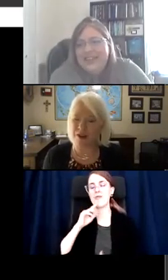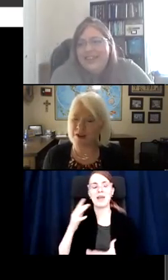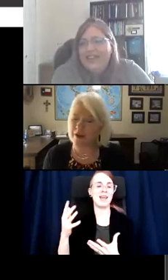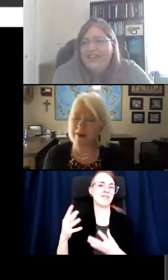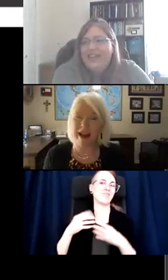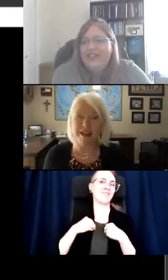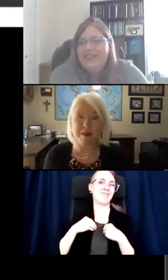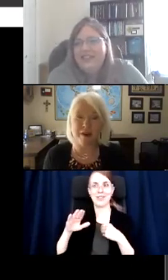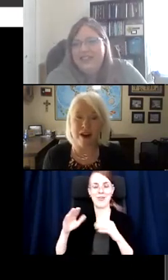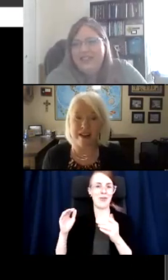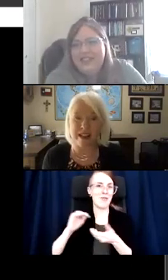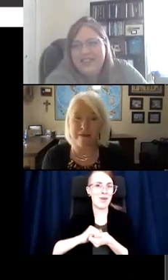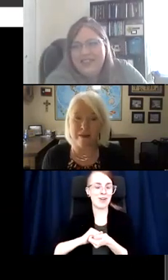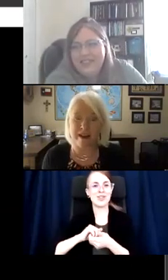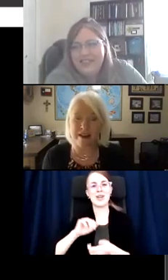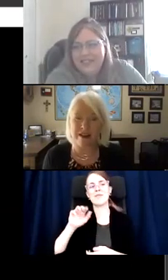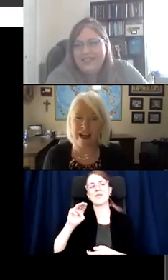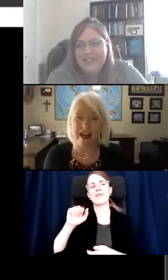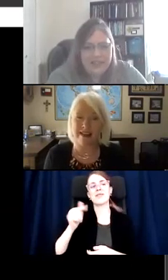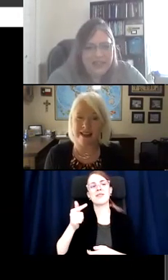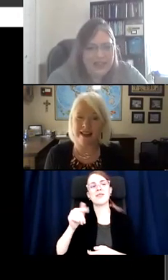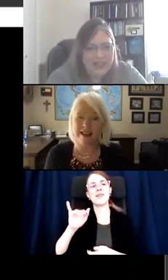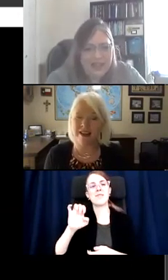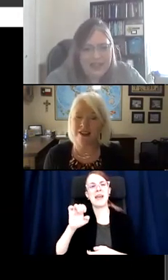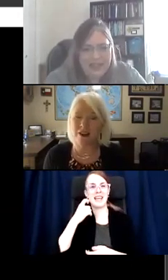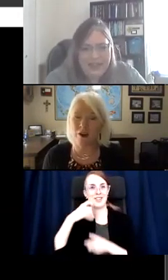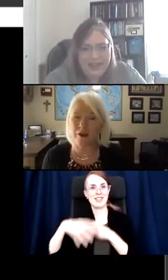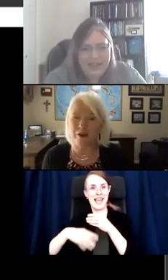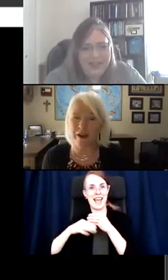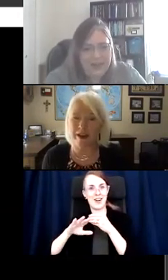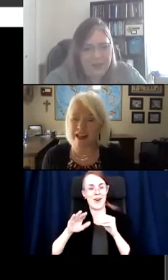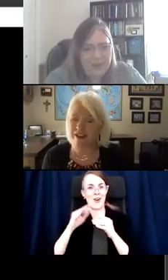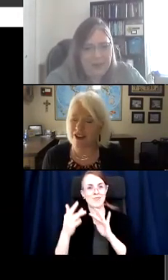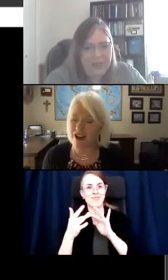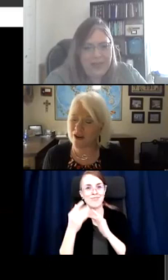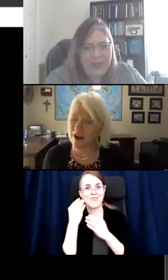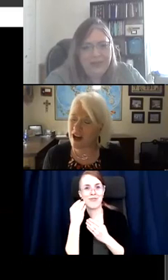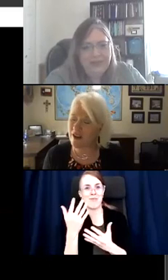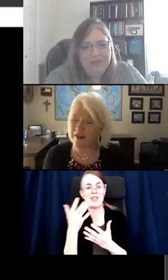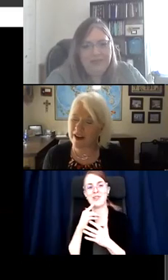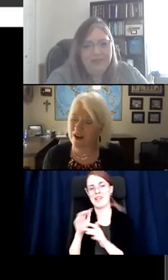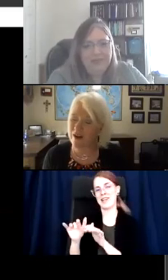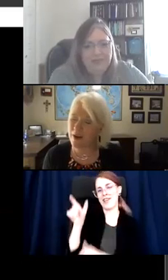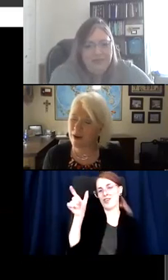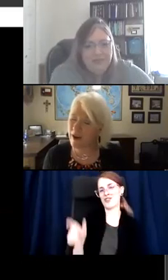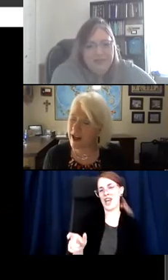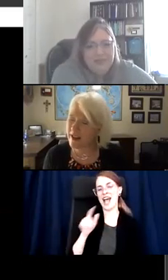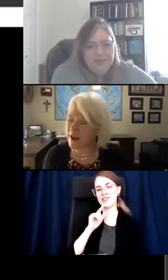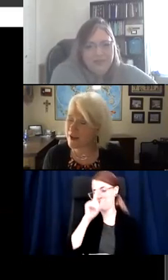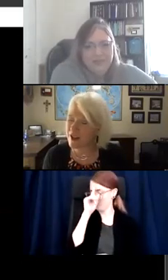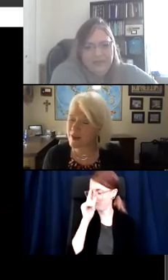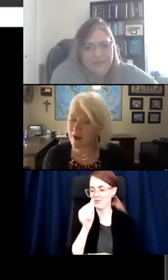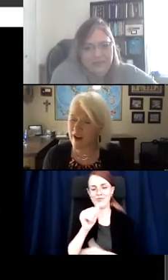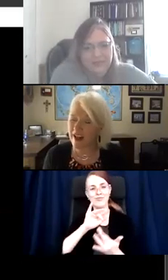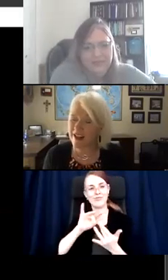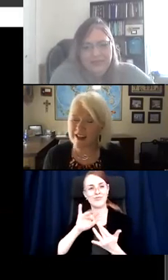areas too. So, and Maggie just put her contact information in the chat, I see. So feel free to reach out to her via her phone number and email